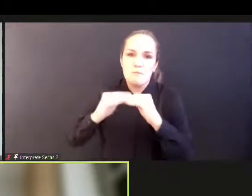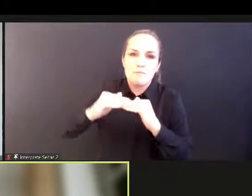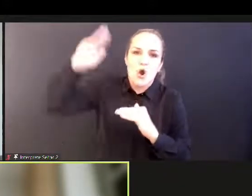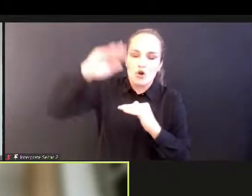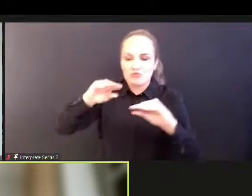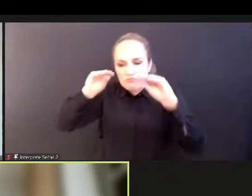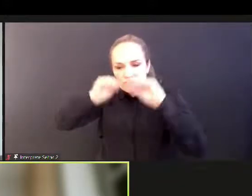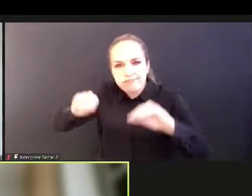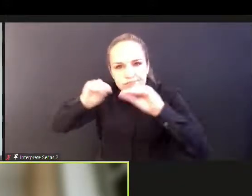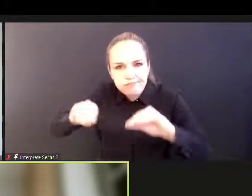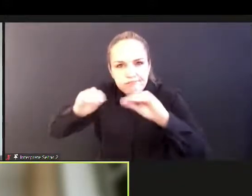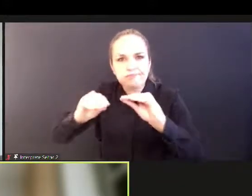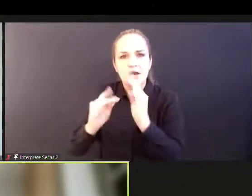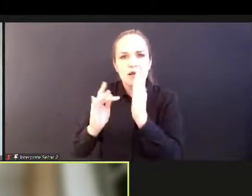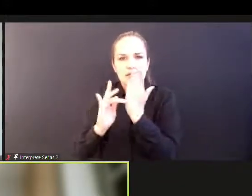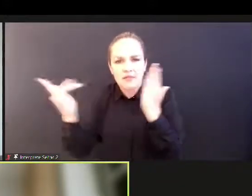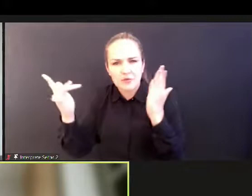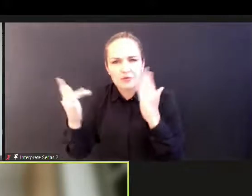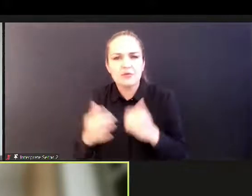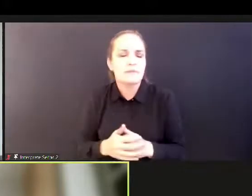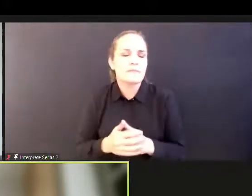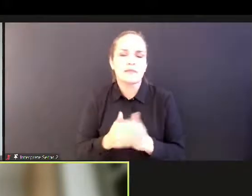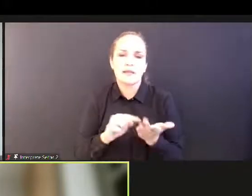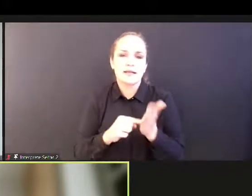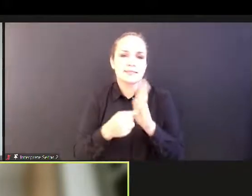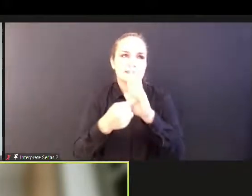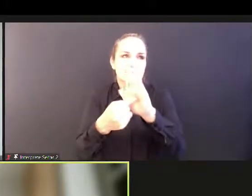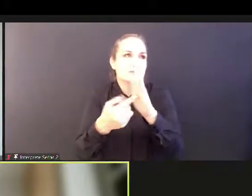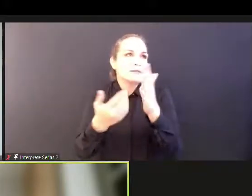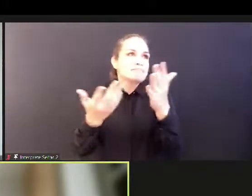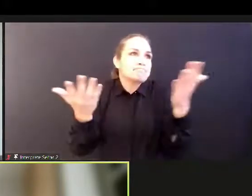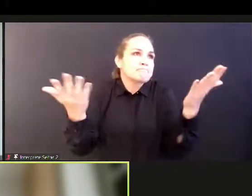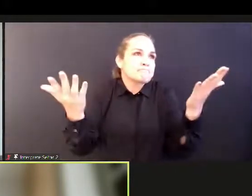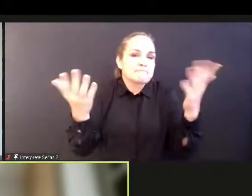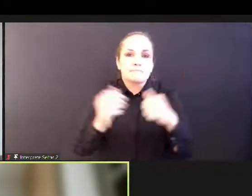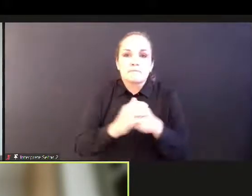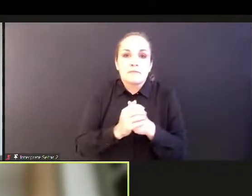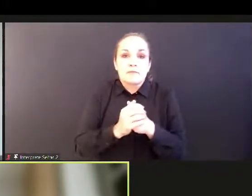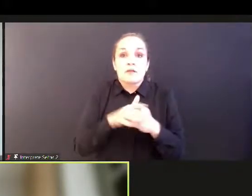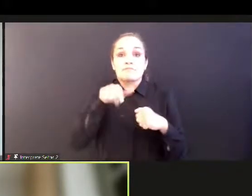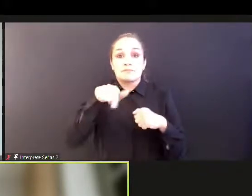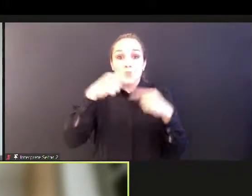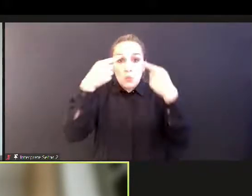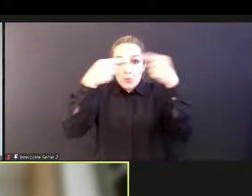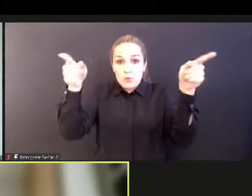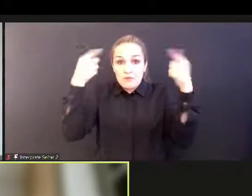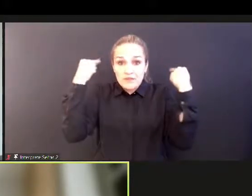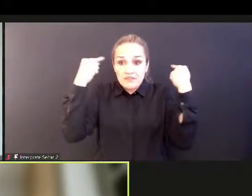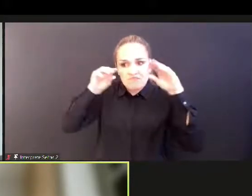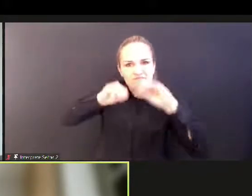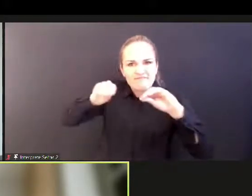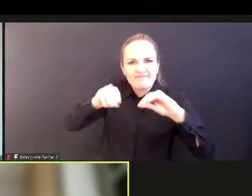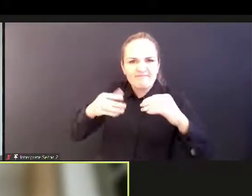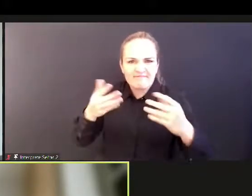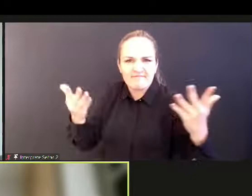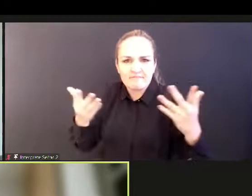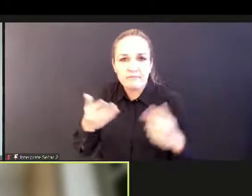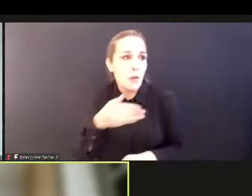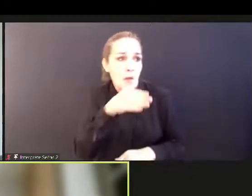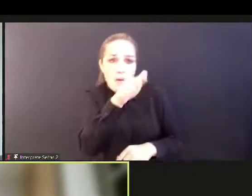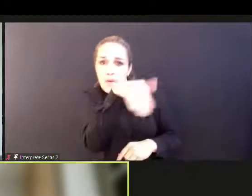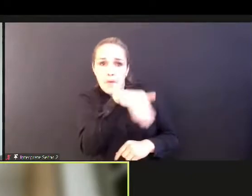world, or adapting the curriculum, or coming up with some sort of innovative or very focused and targeted